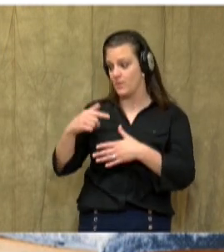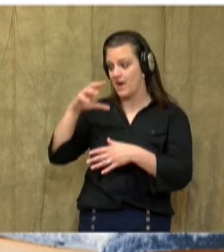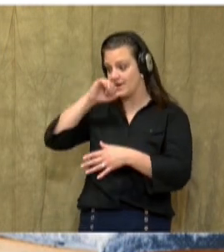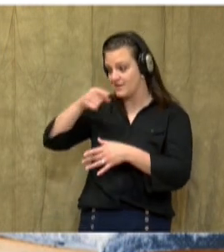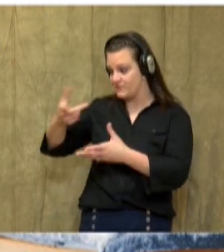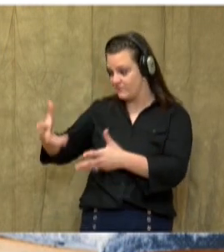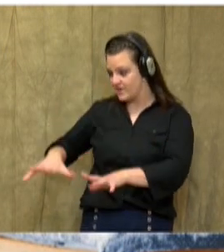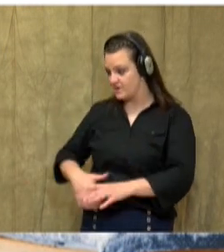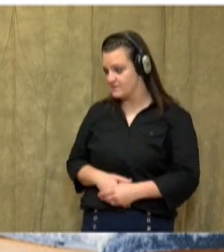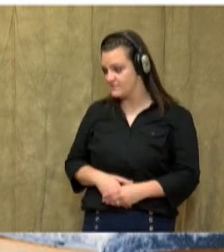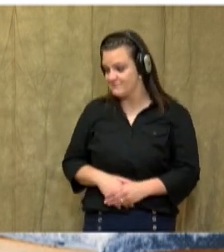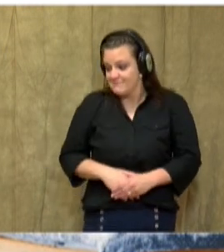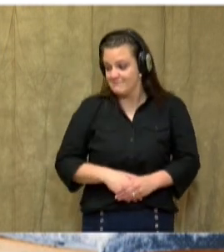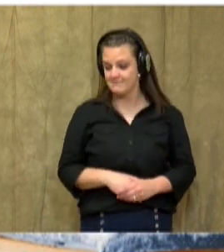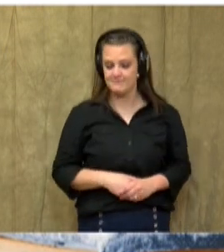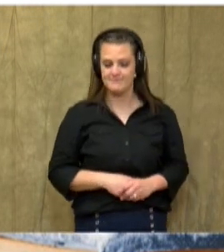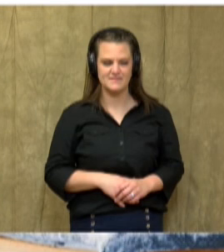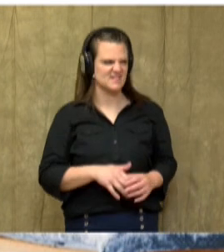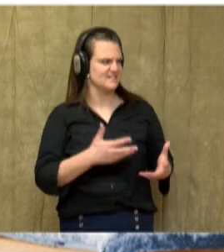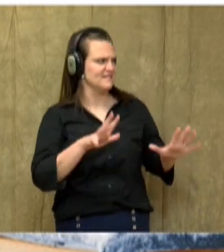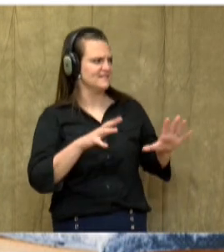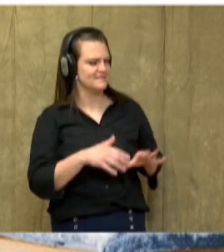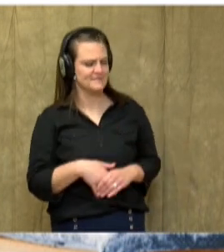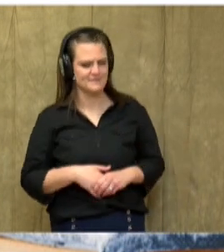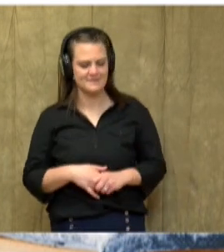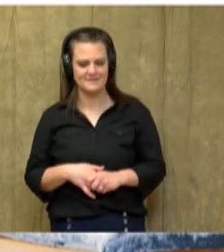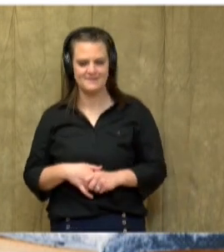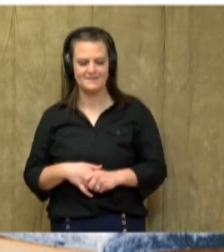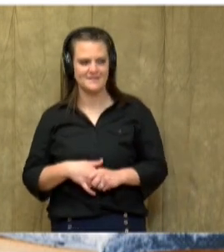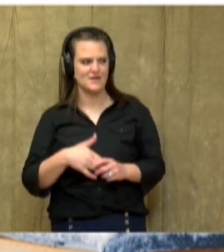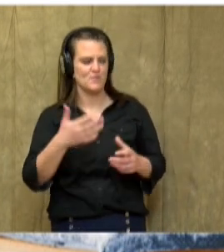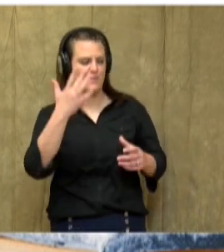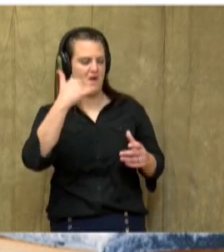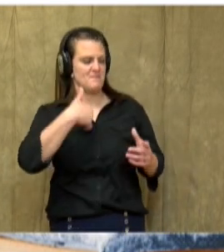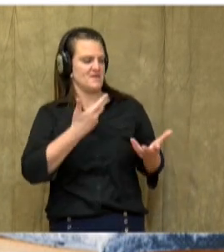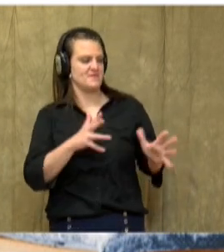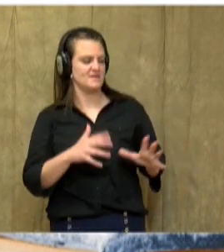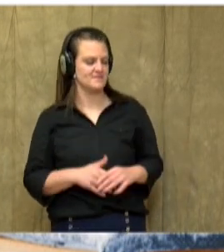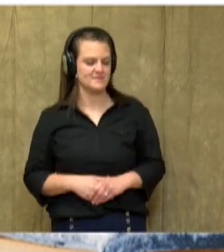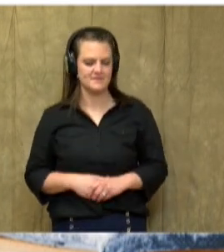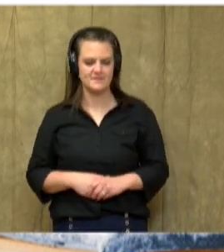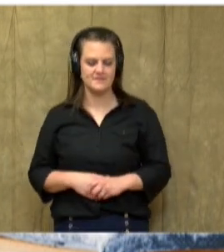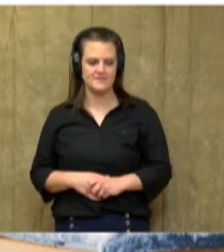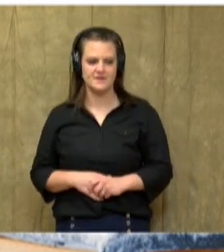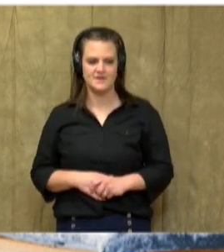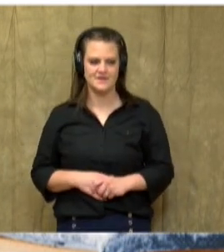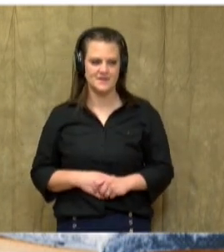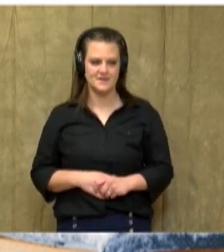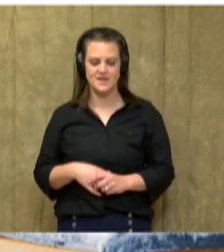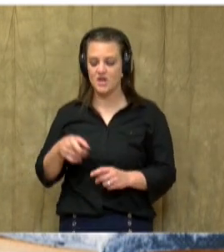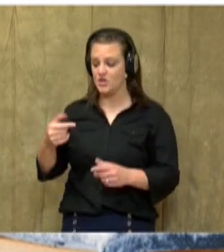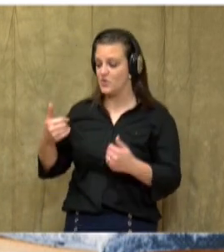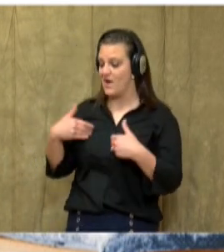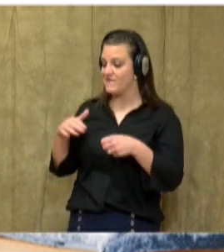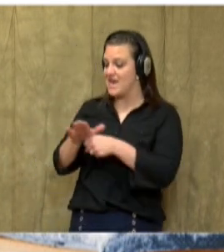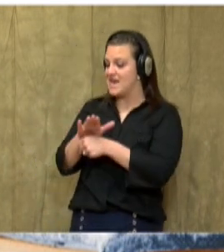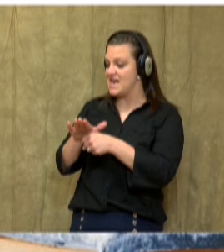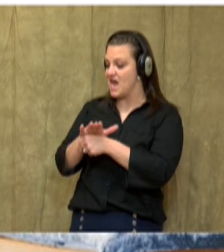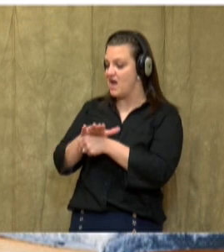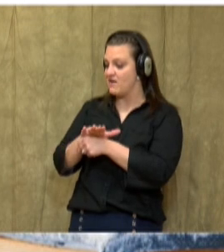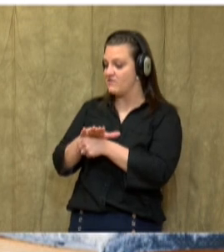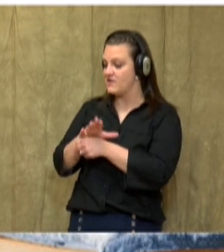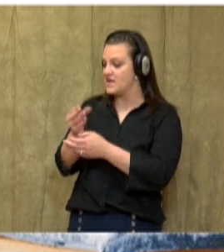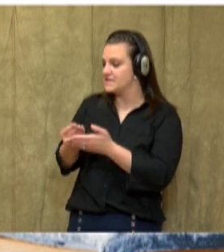done, Grandpa sighed. Done? Why would I be done? Said Caitlin. You have enough to buy